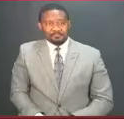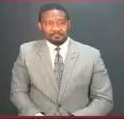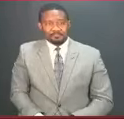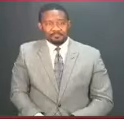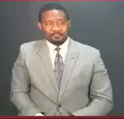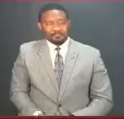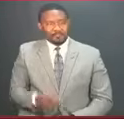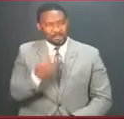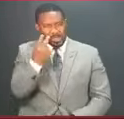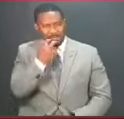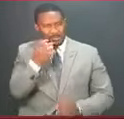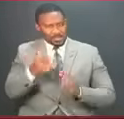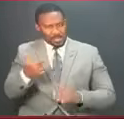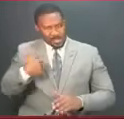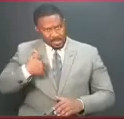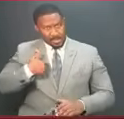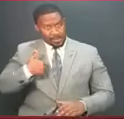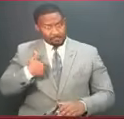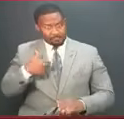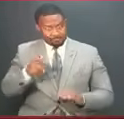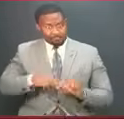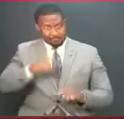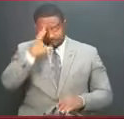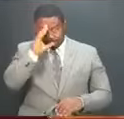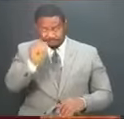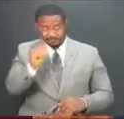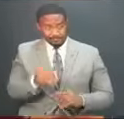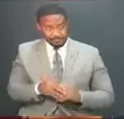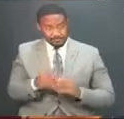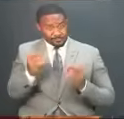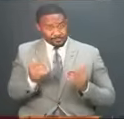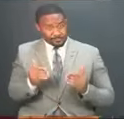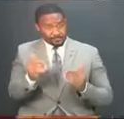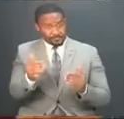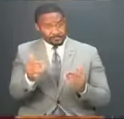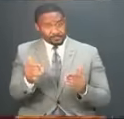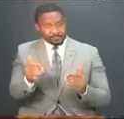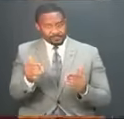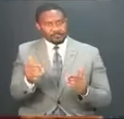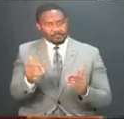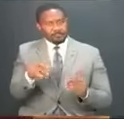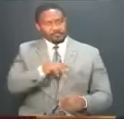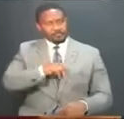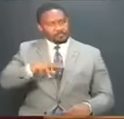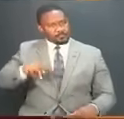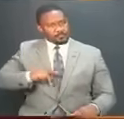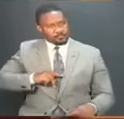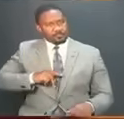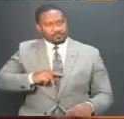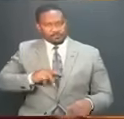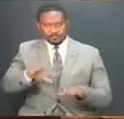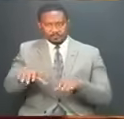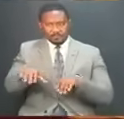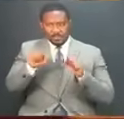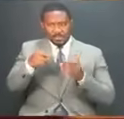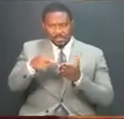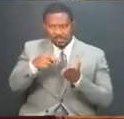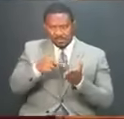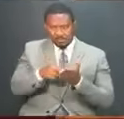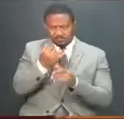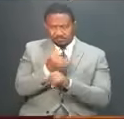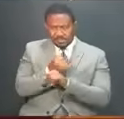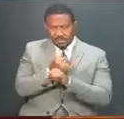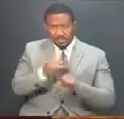I am the chairman of the committee. Mr. Speaker, I move that this honorable House adopts the report of the Committee on